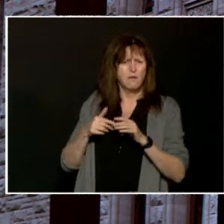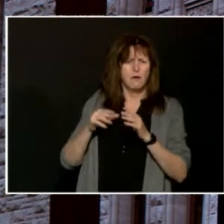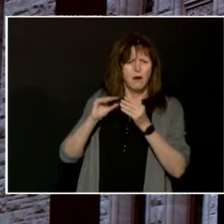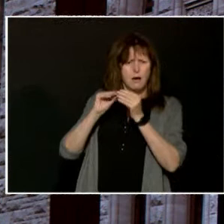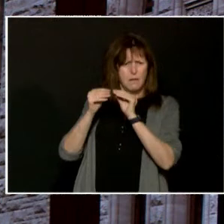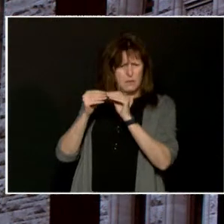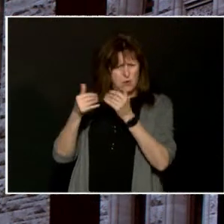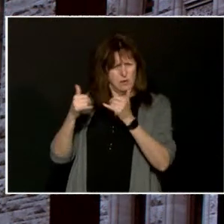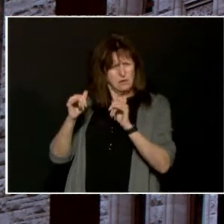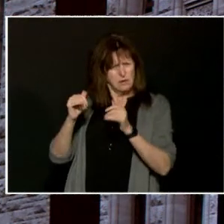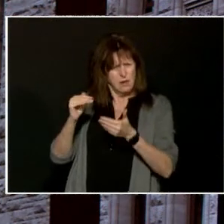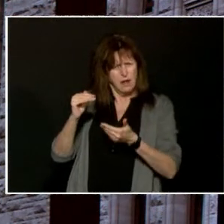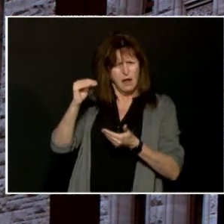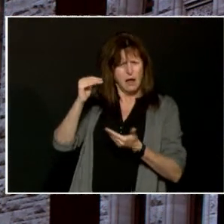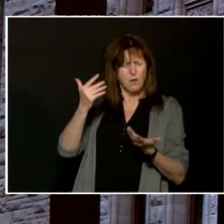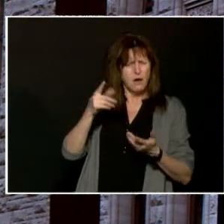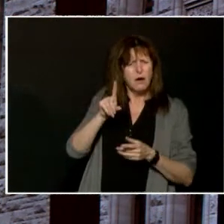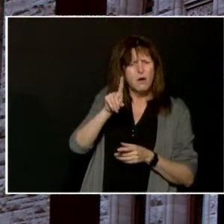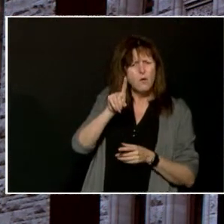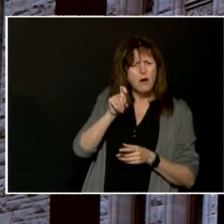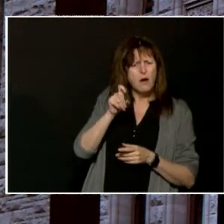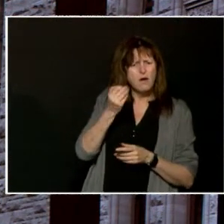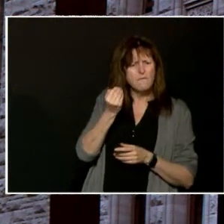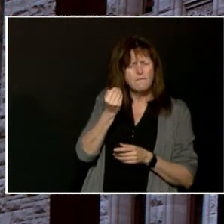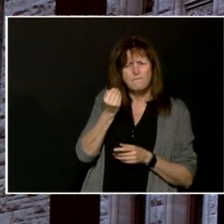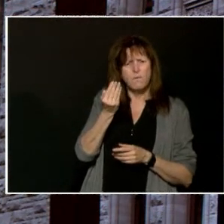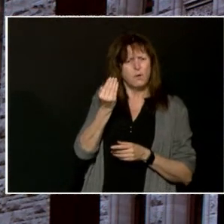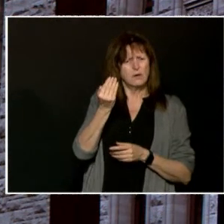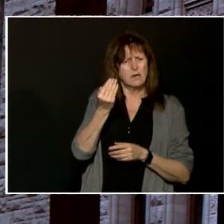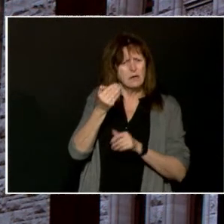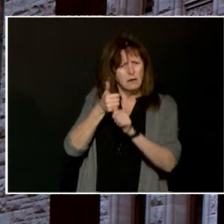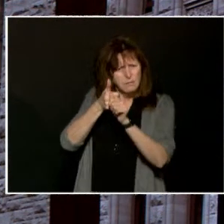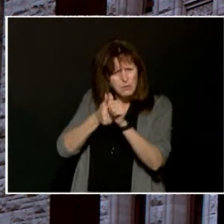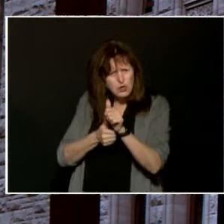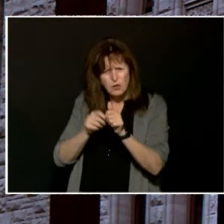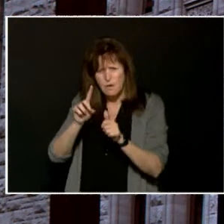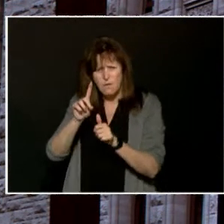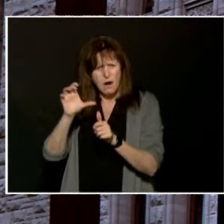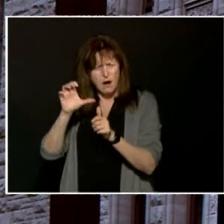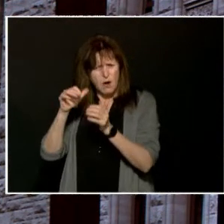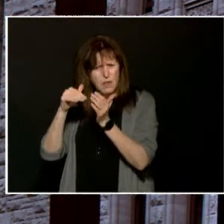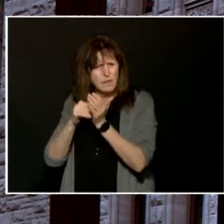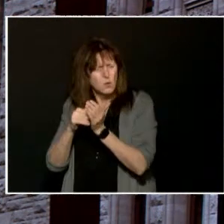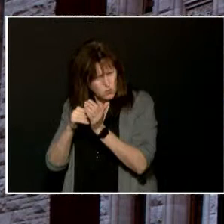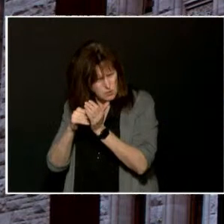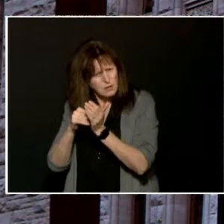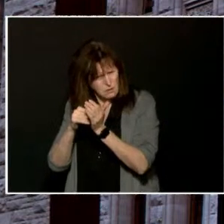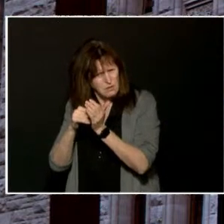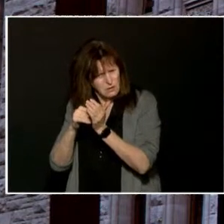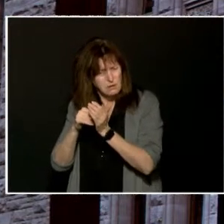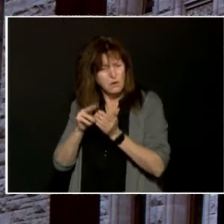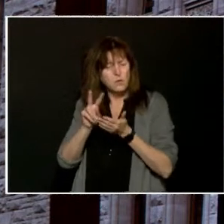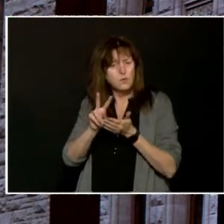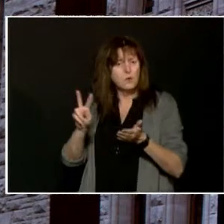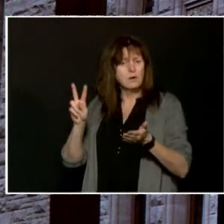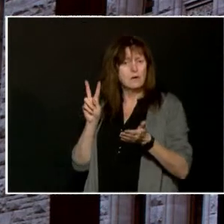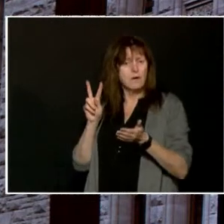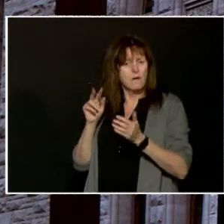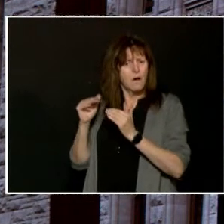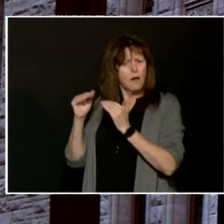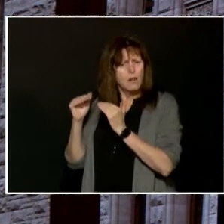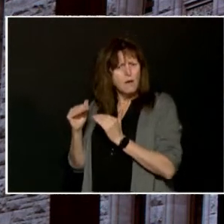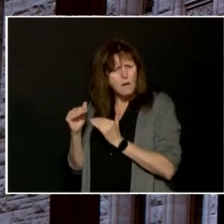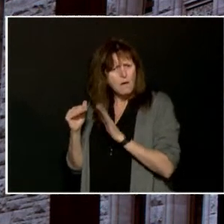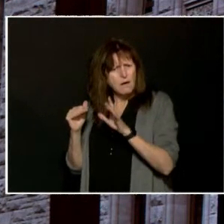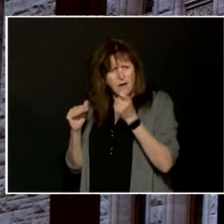114.2 cases per 100,000 people. That's a lot lower than we were a few weeks ago, but that's a lot higher than we were in the midst in